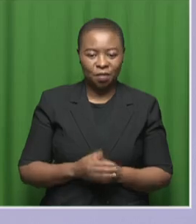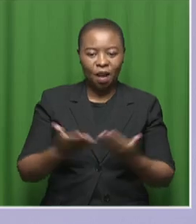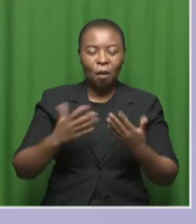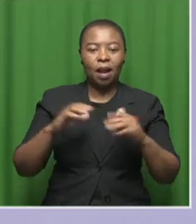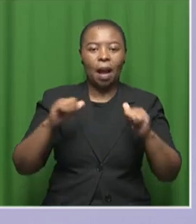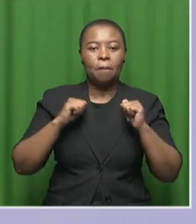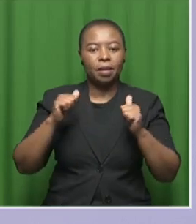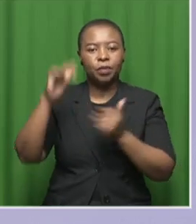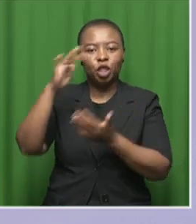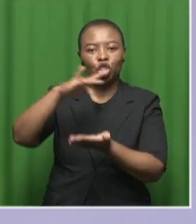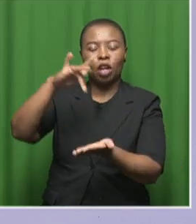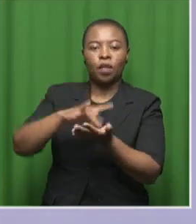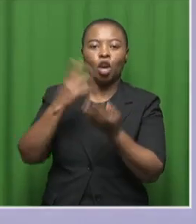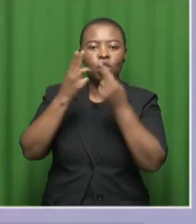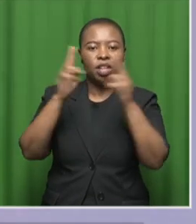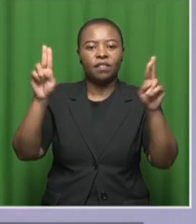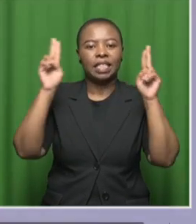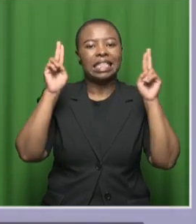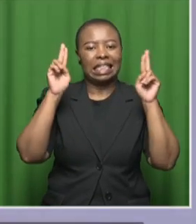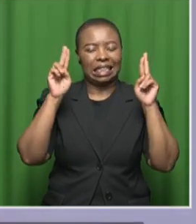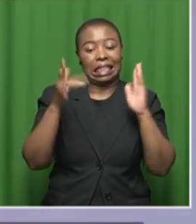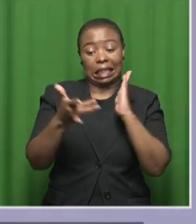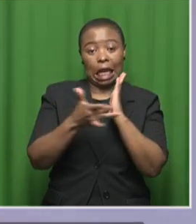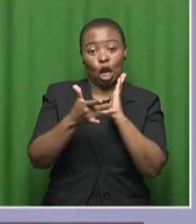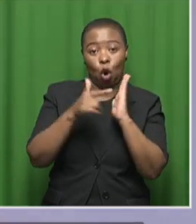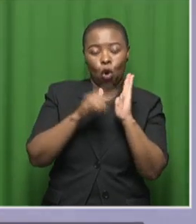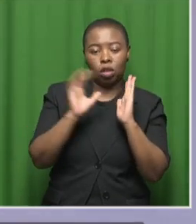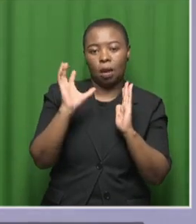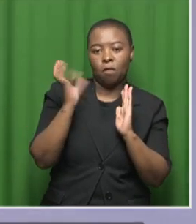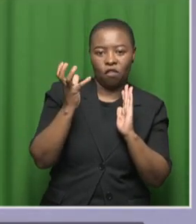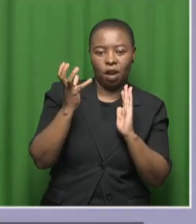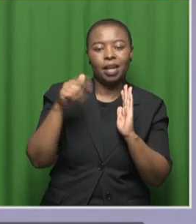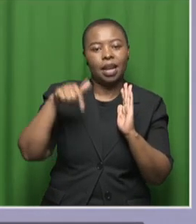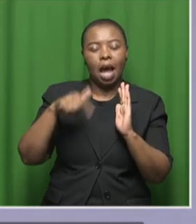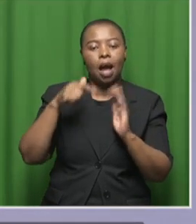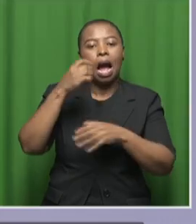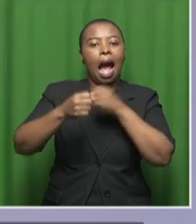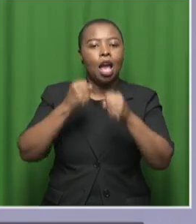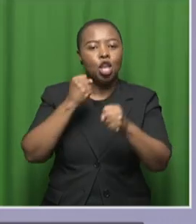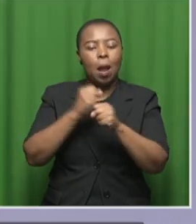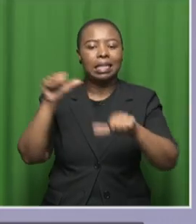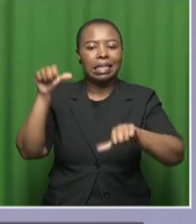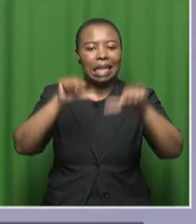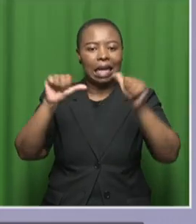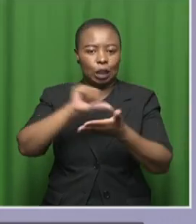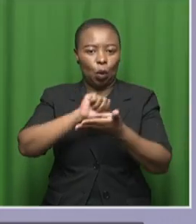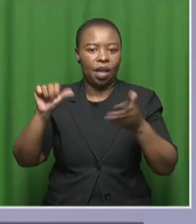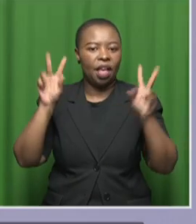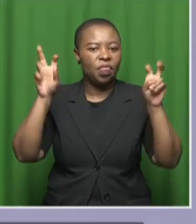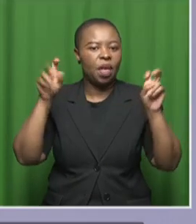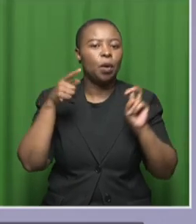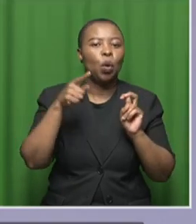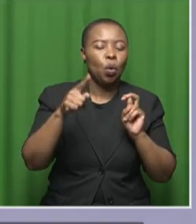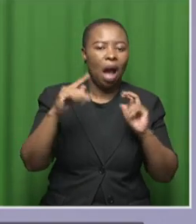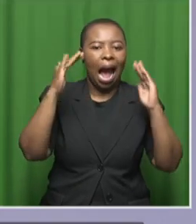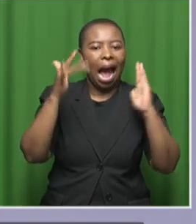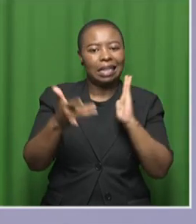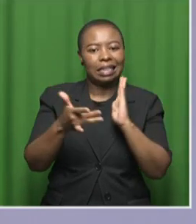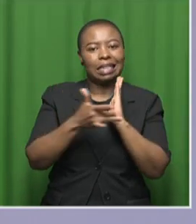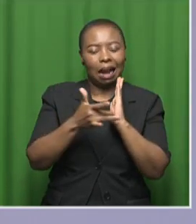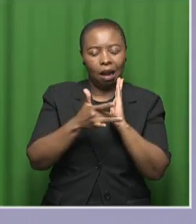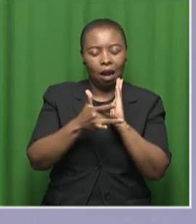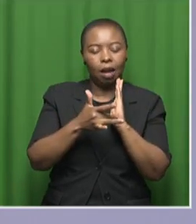The Central University of Technology in Bloemfontein is hosting the launch of the annual National Science Week under the theme, Living in a High-Tech World, Should